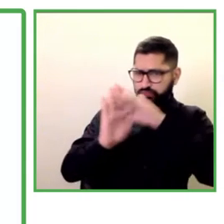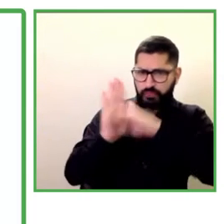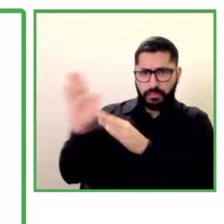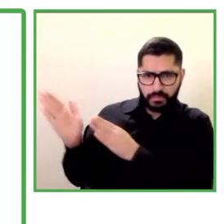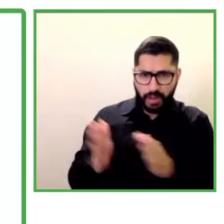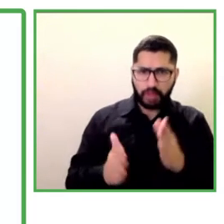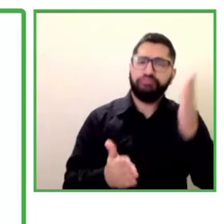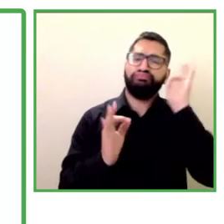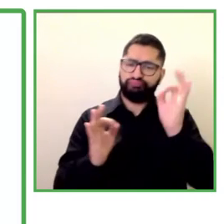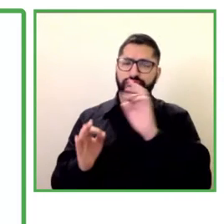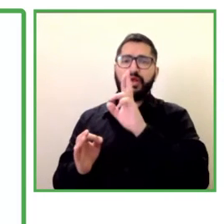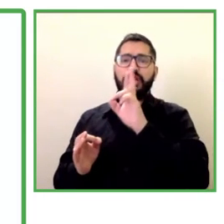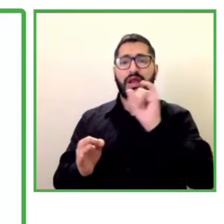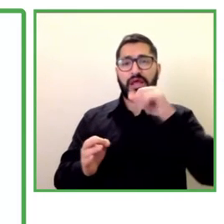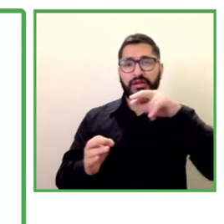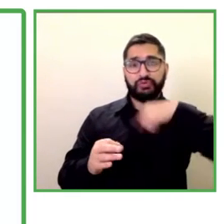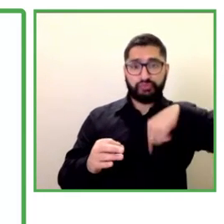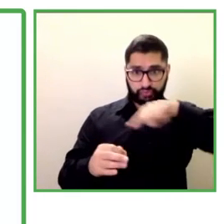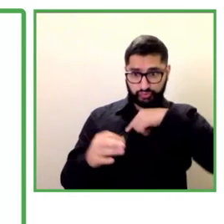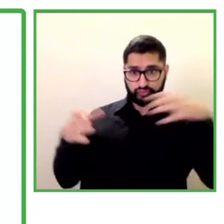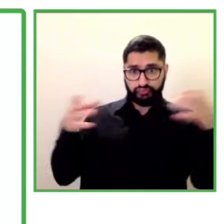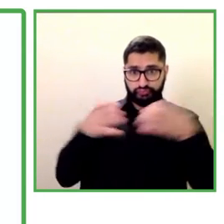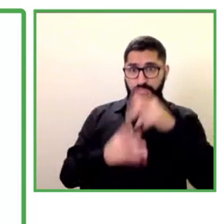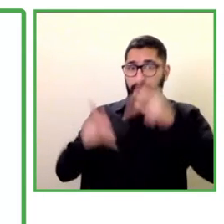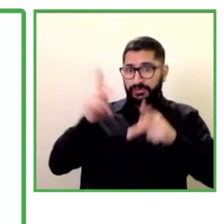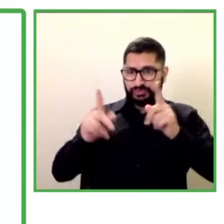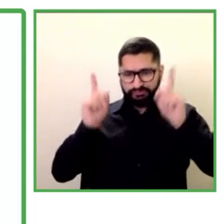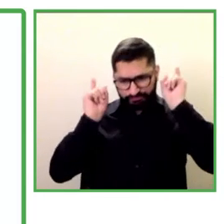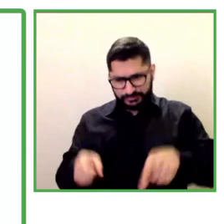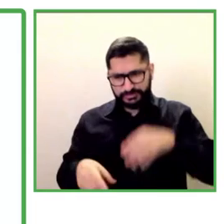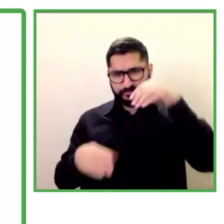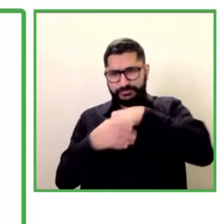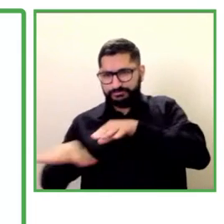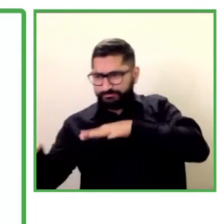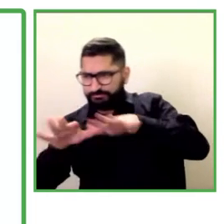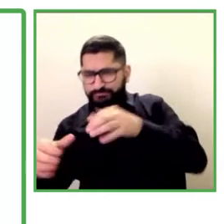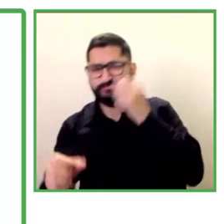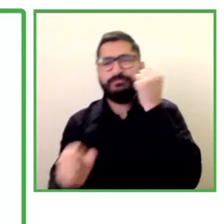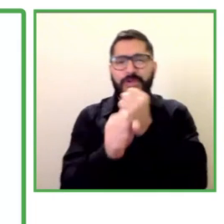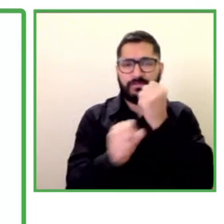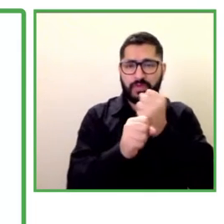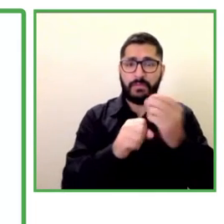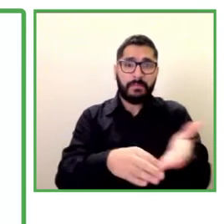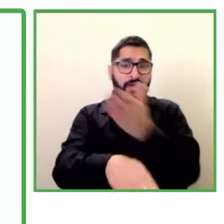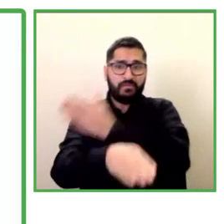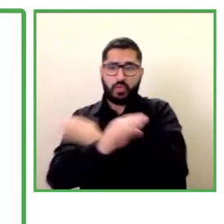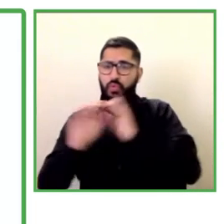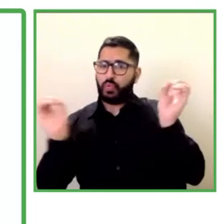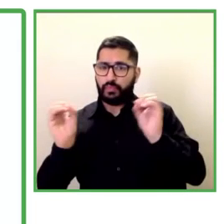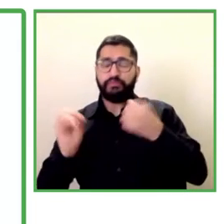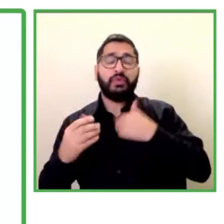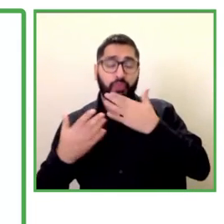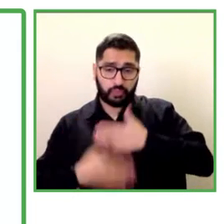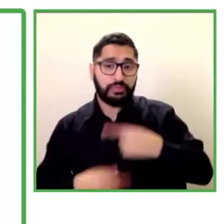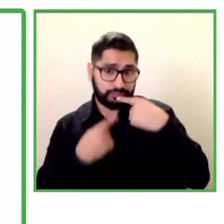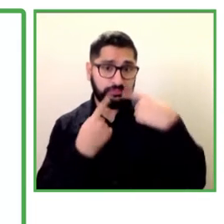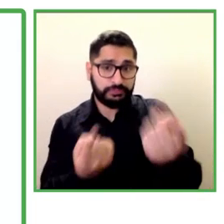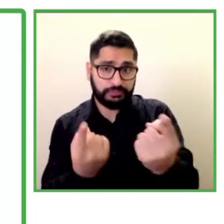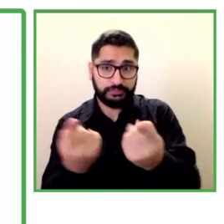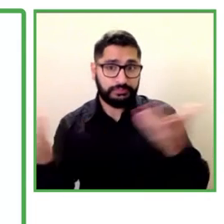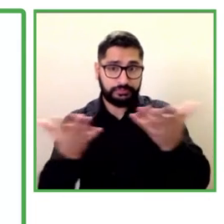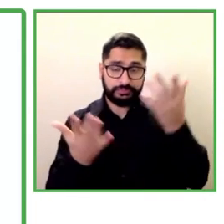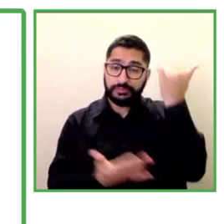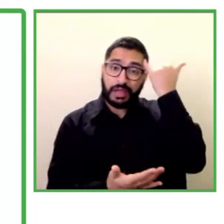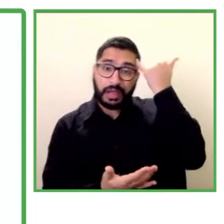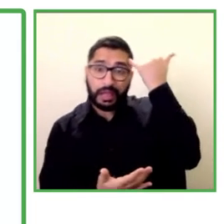are active agents of the labor inclusion ecosystem. And I would like to highlight that the 100% of activities and initiatives that